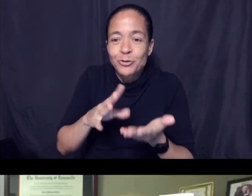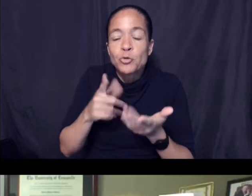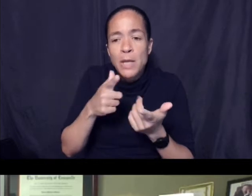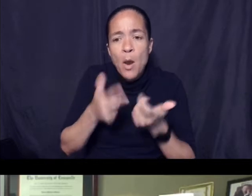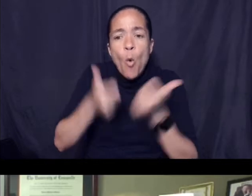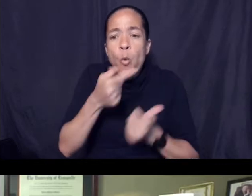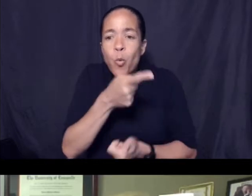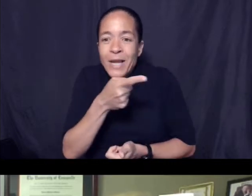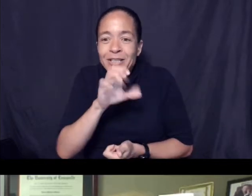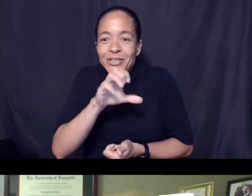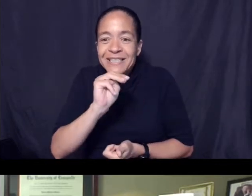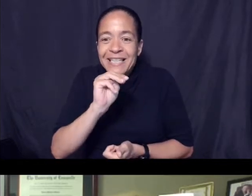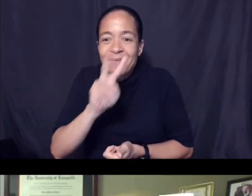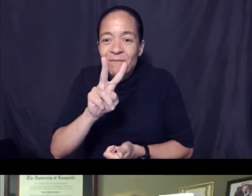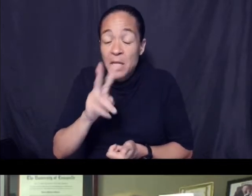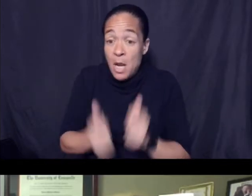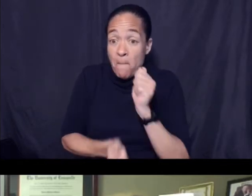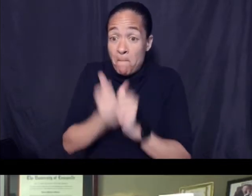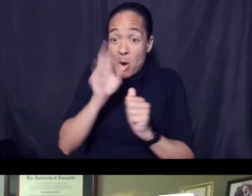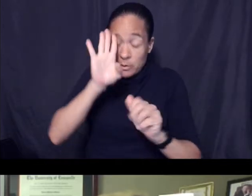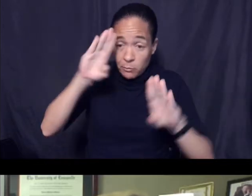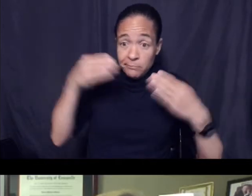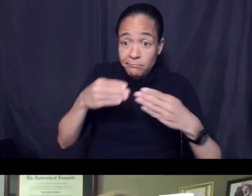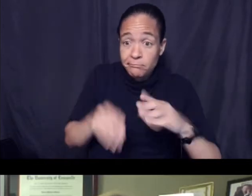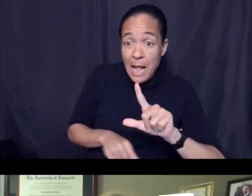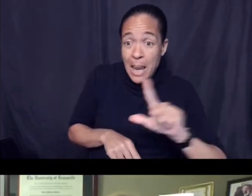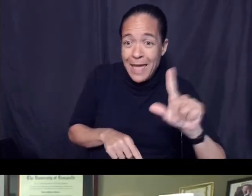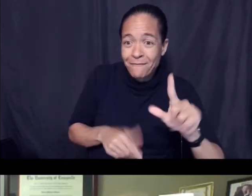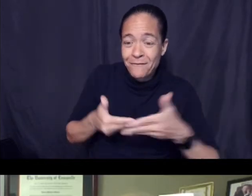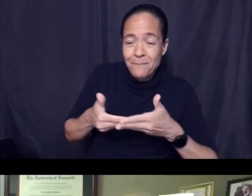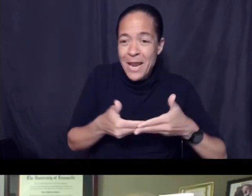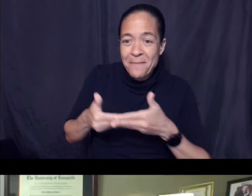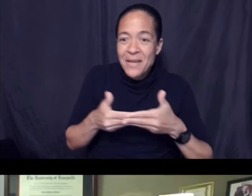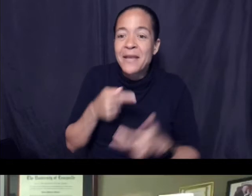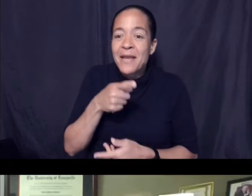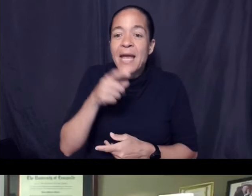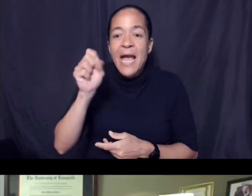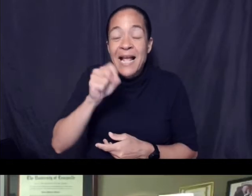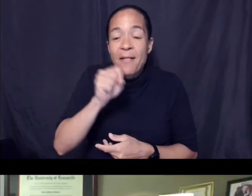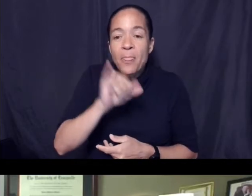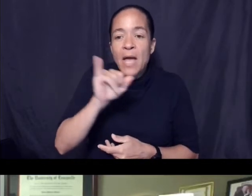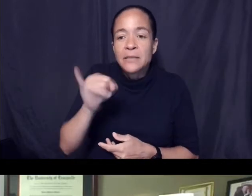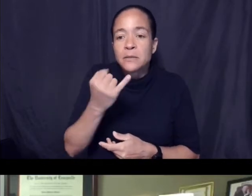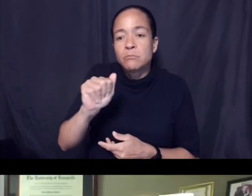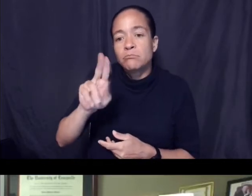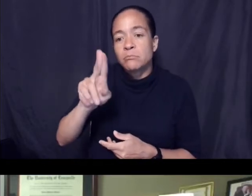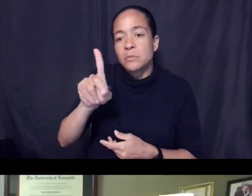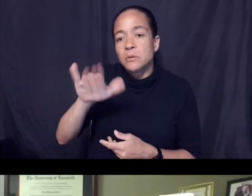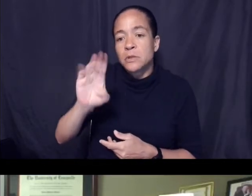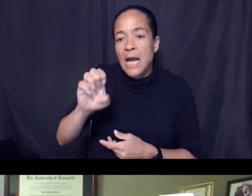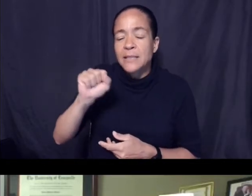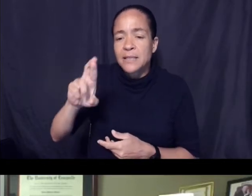of them will hone in and look at the baby on the left. Okay? And the baby on the left has some aspects of jaundice, or what we refer to